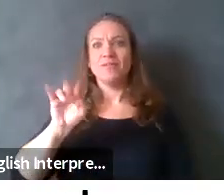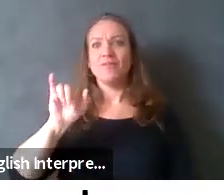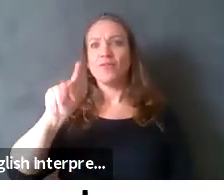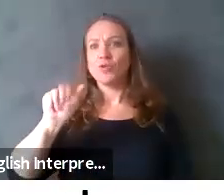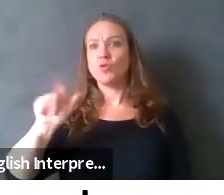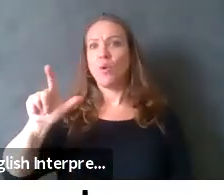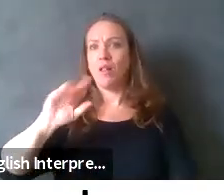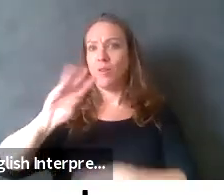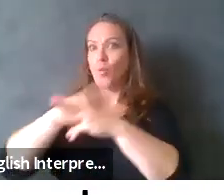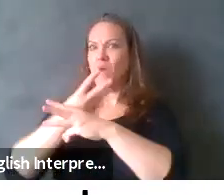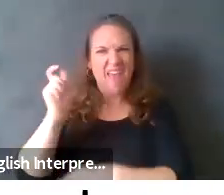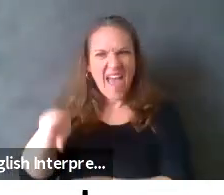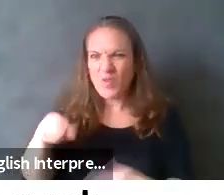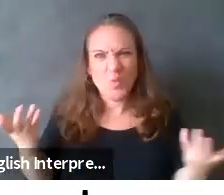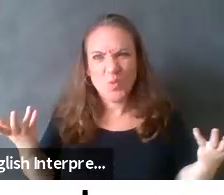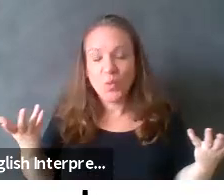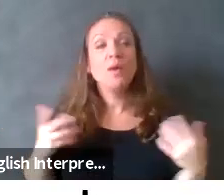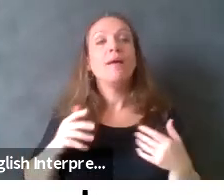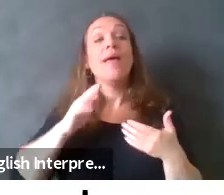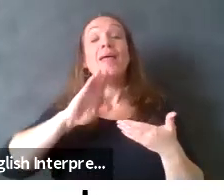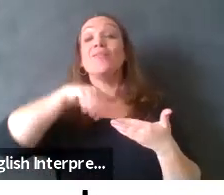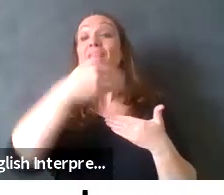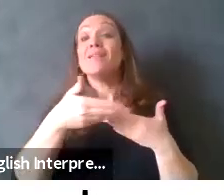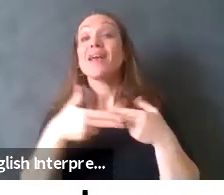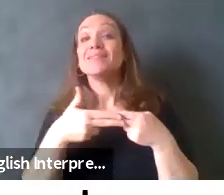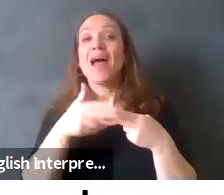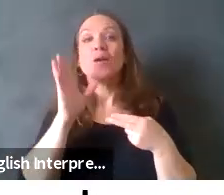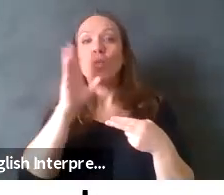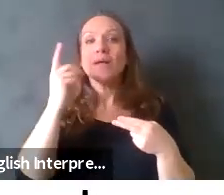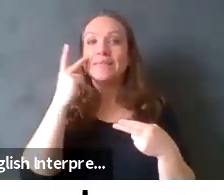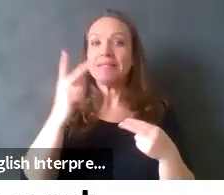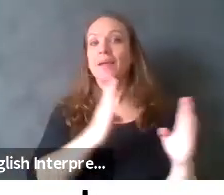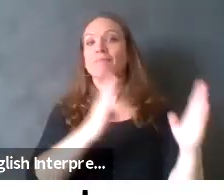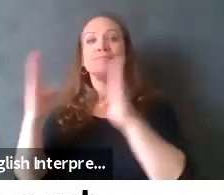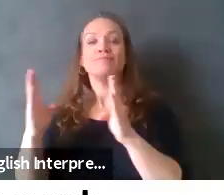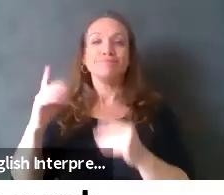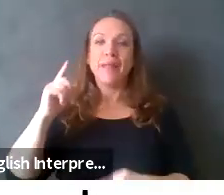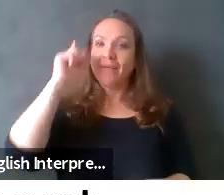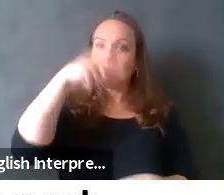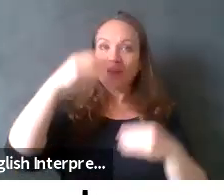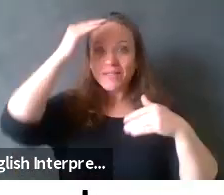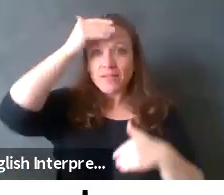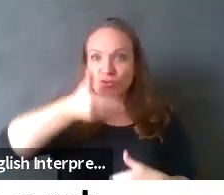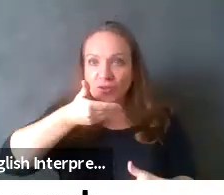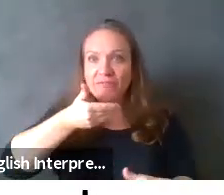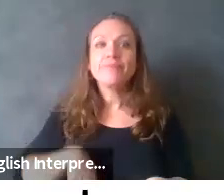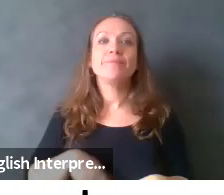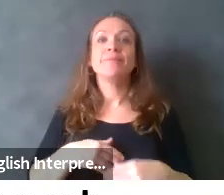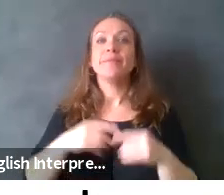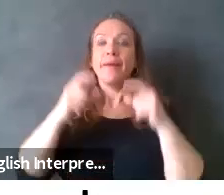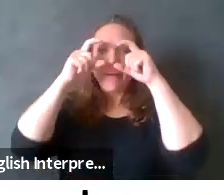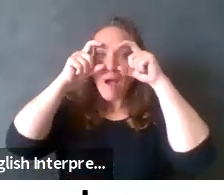other side of this slide, you'll see a picture of a face shield, goggles, persons